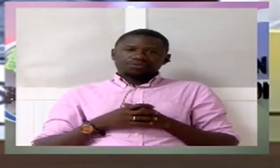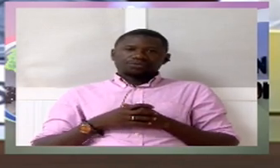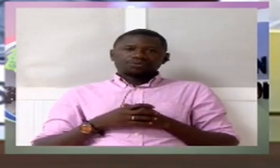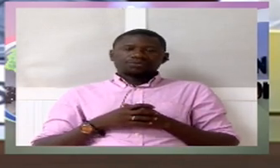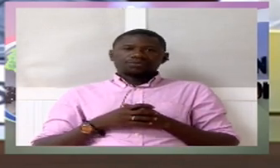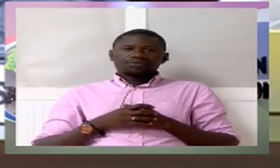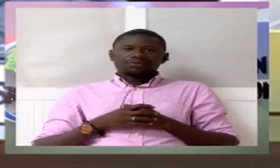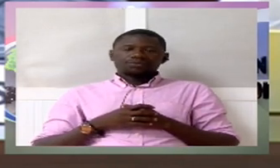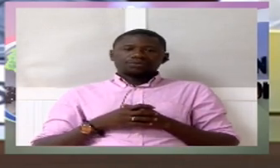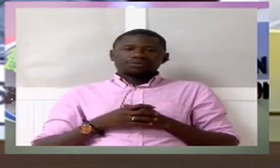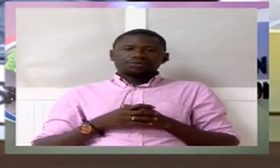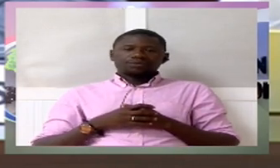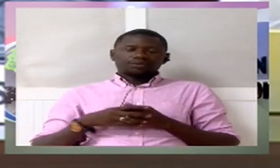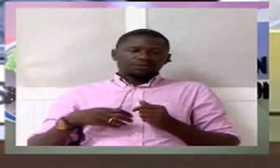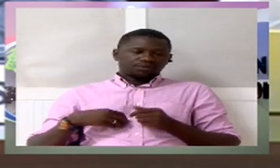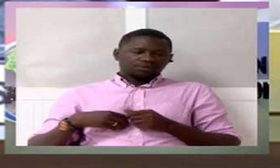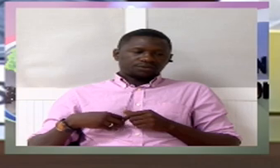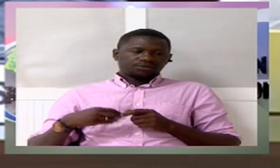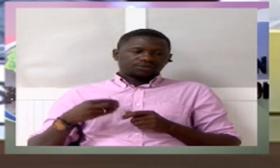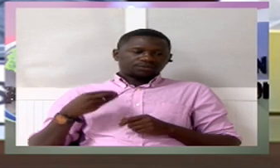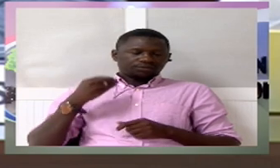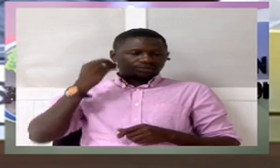Yemen Taki, and Avekele Cairo, Nyaro Sinning.